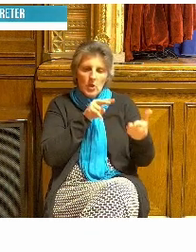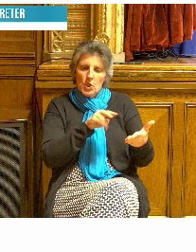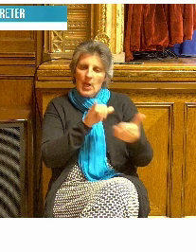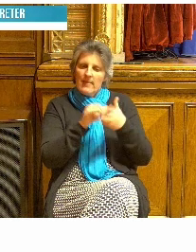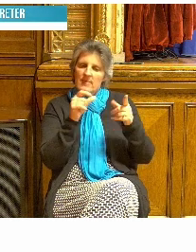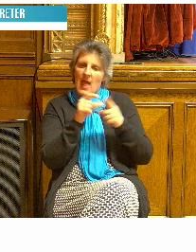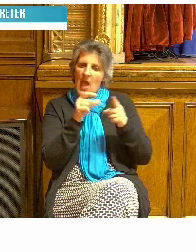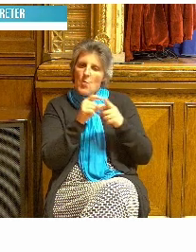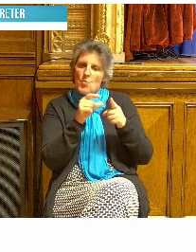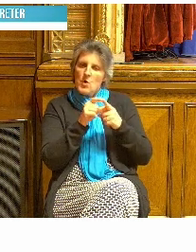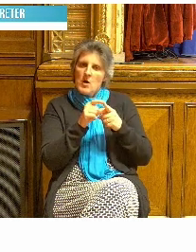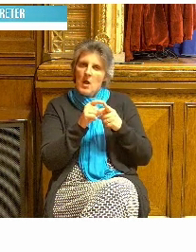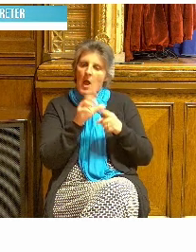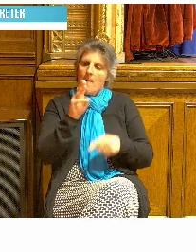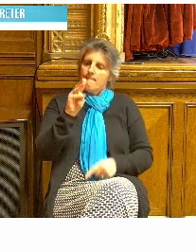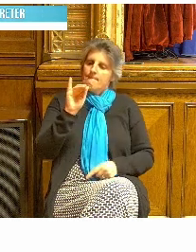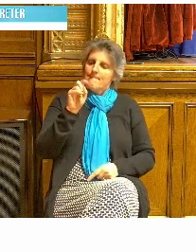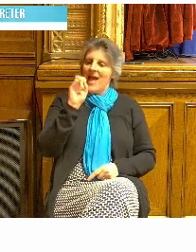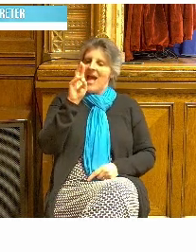word, master.